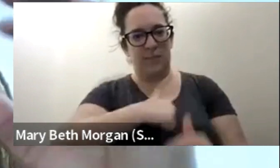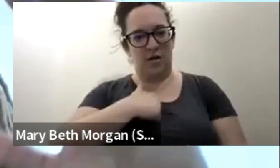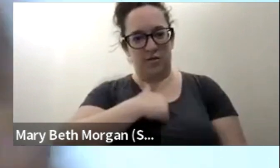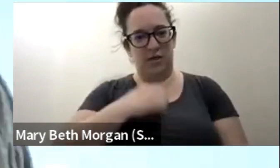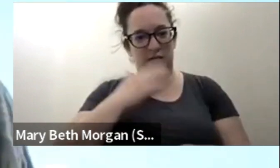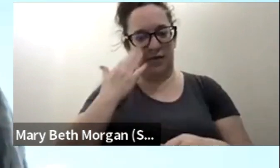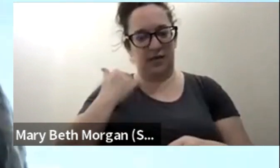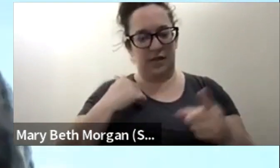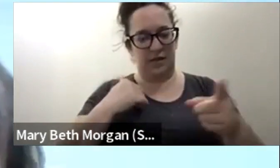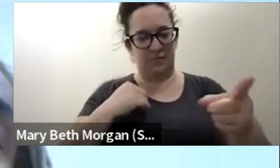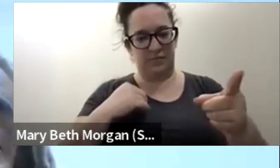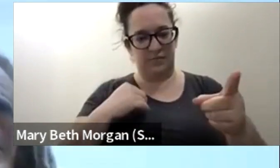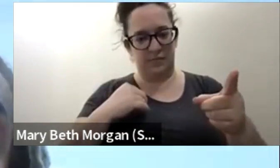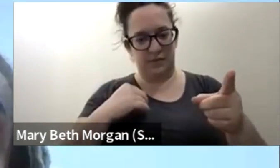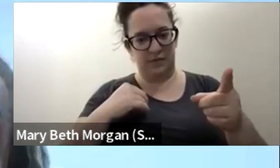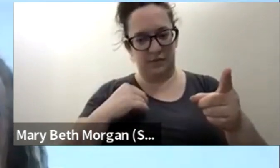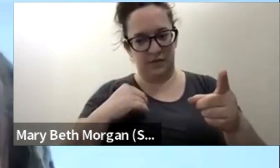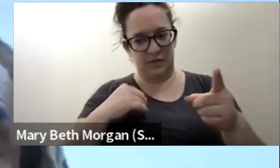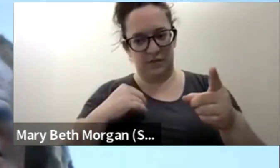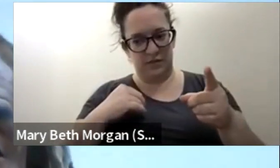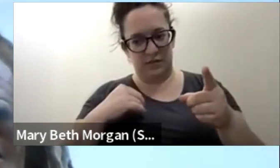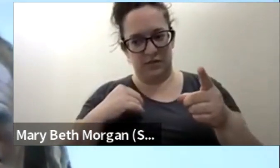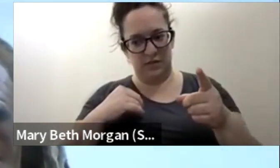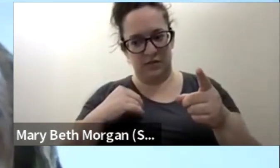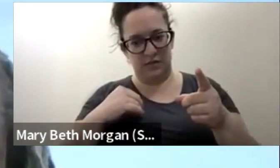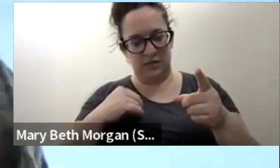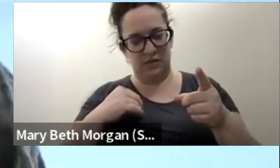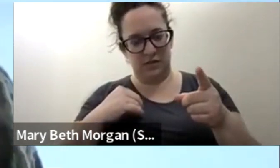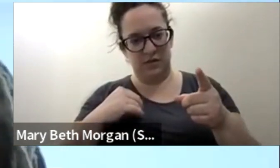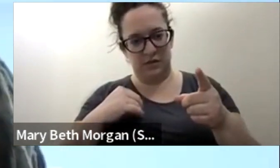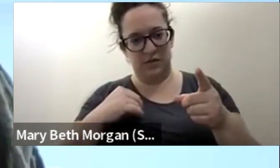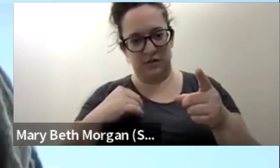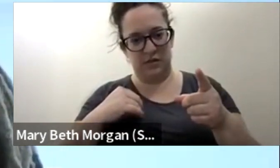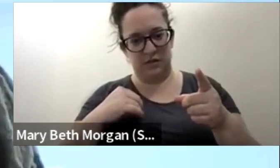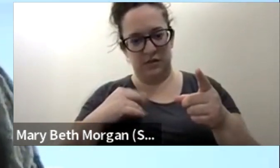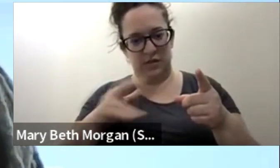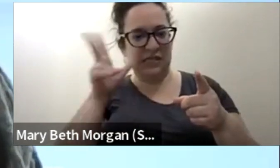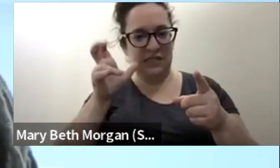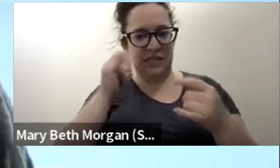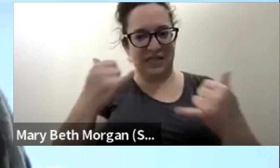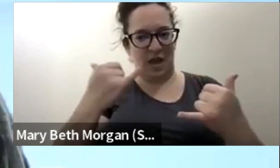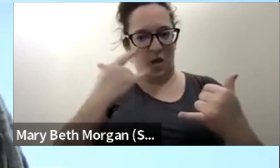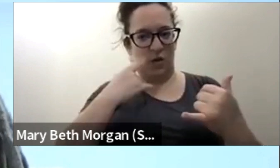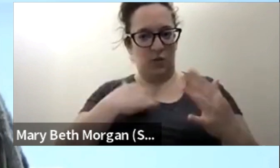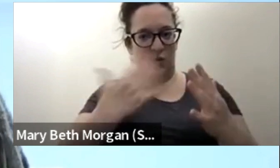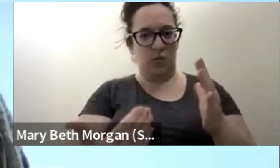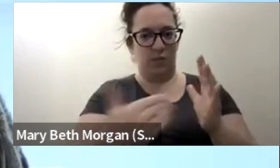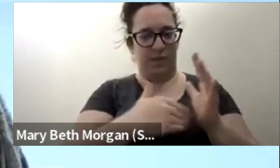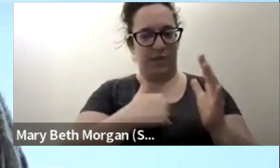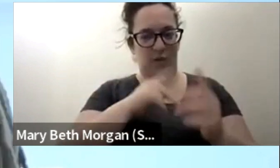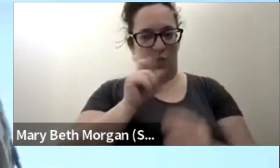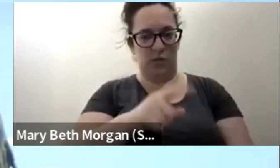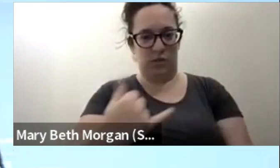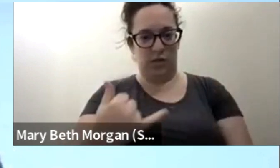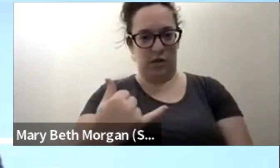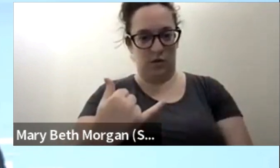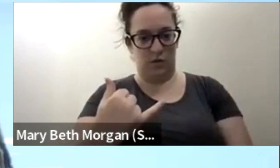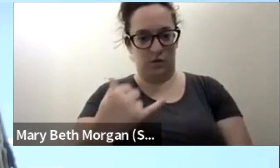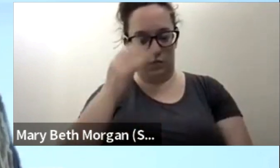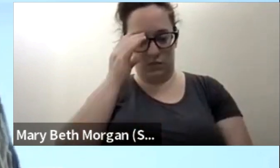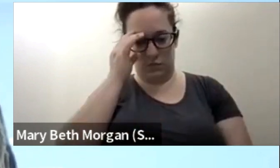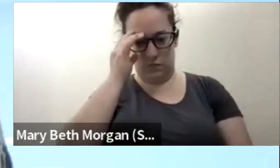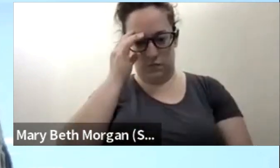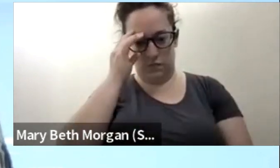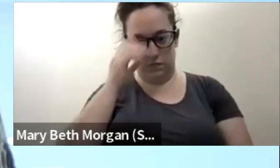queerness is maybe more natural. So what's being said here is this idea that, that I think you